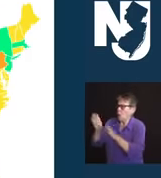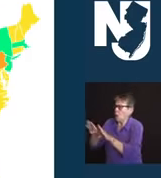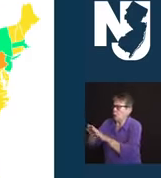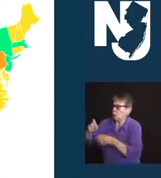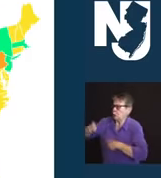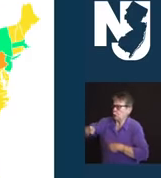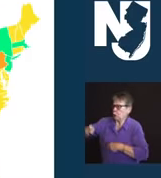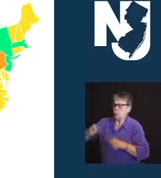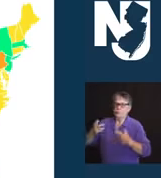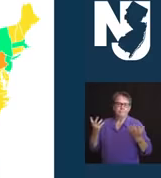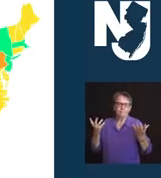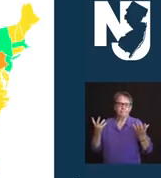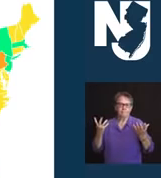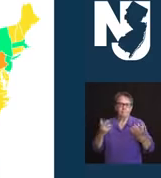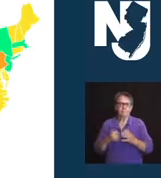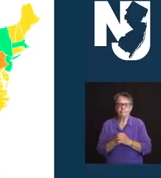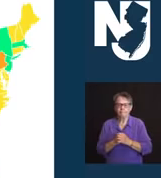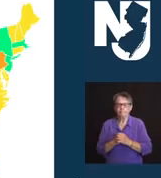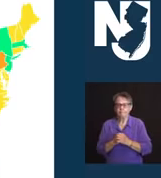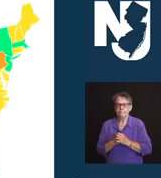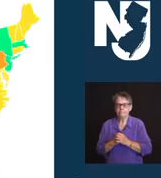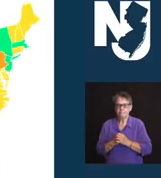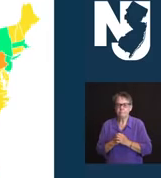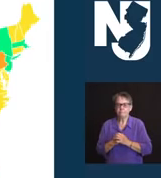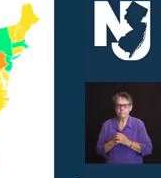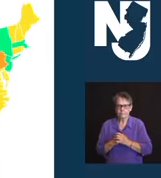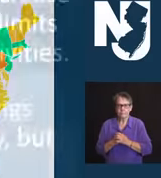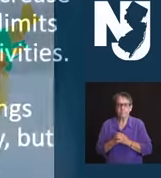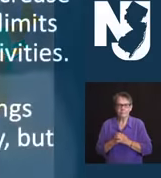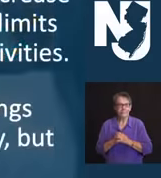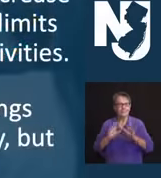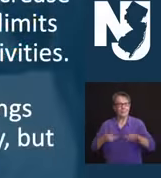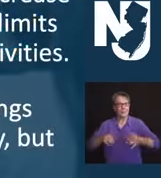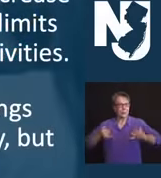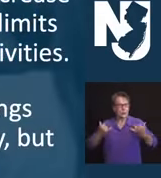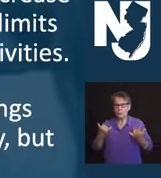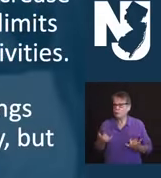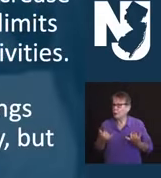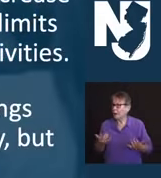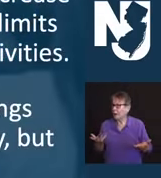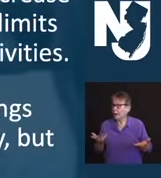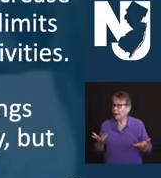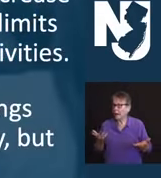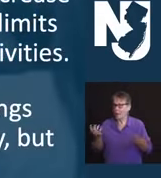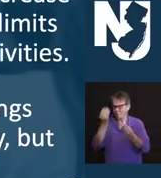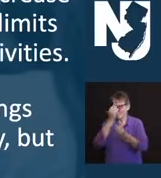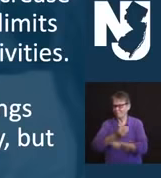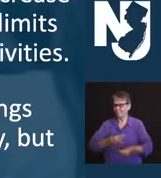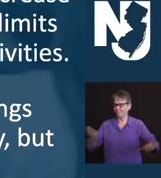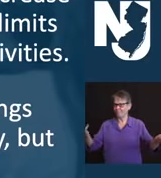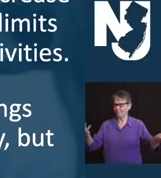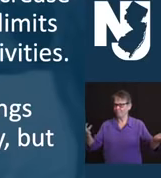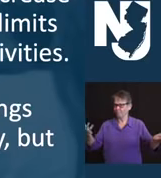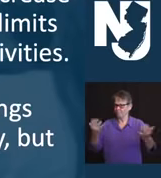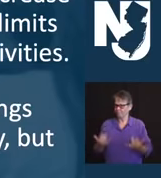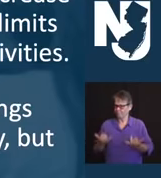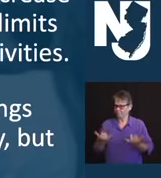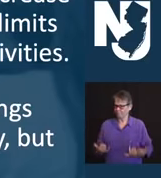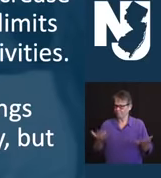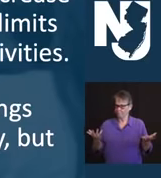go. Today, because of the progress we have made, I am pleased to increase the limits on gatherings effective immediately.